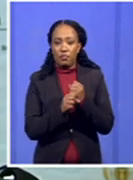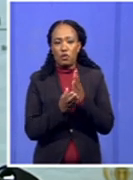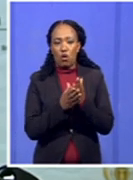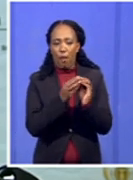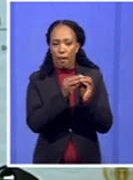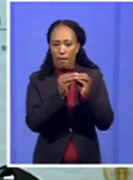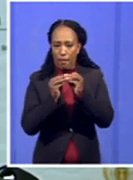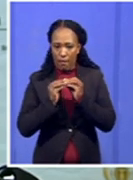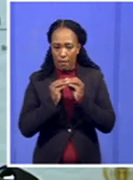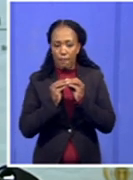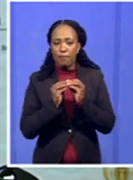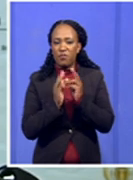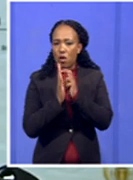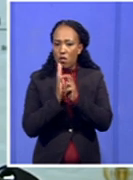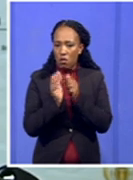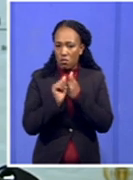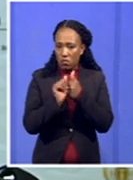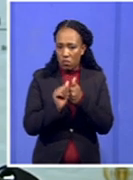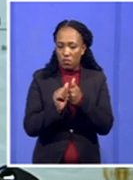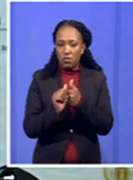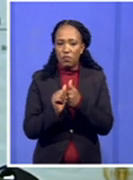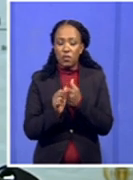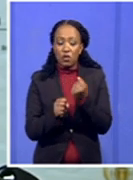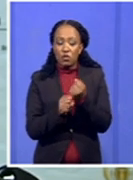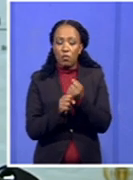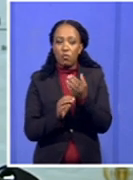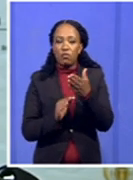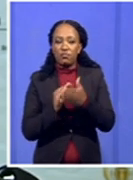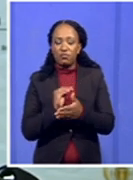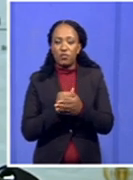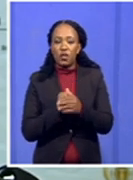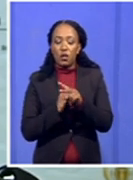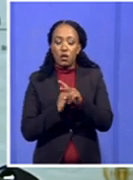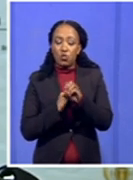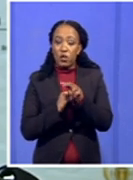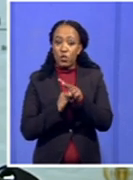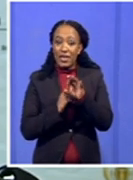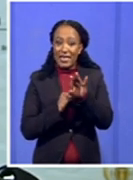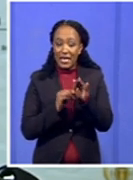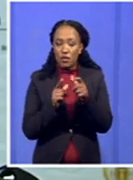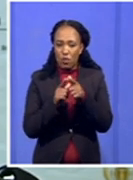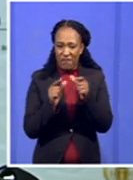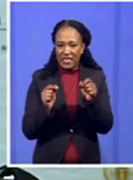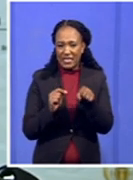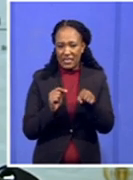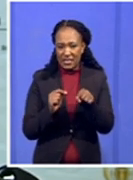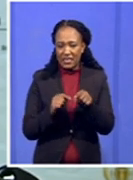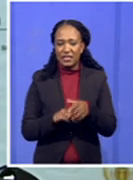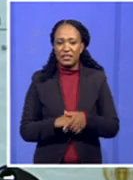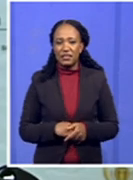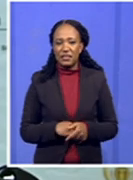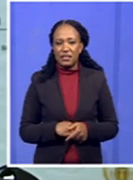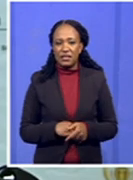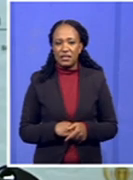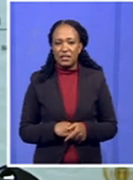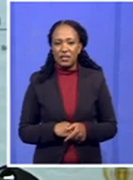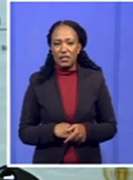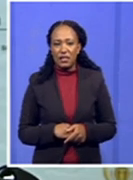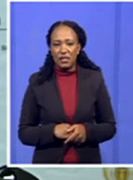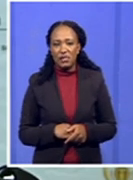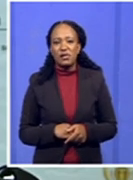completed at the end of March 2023. And then,